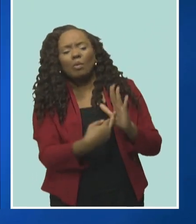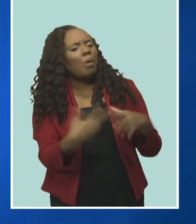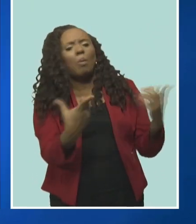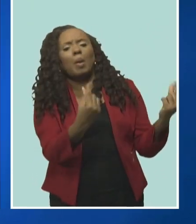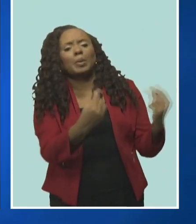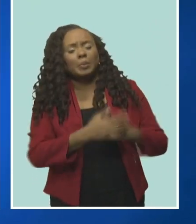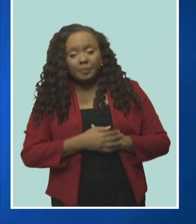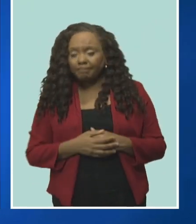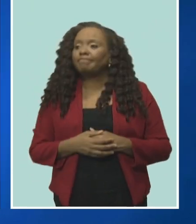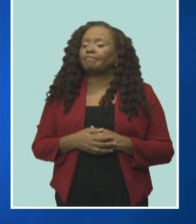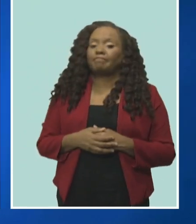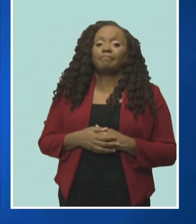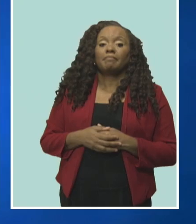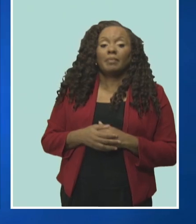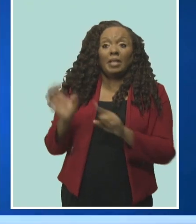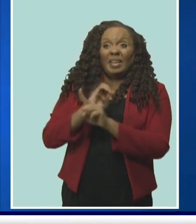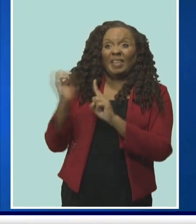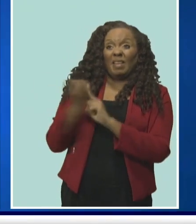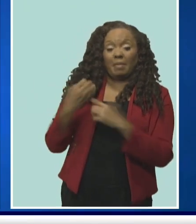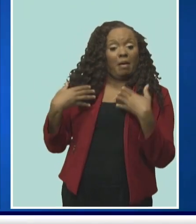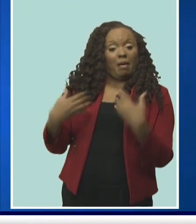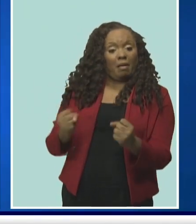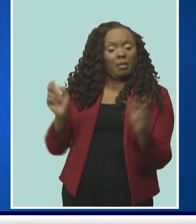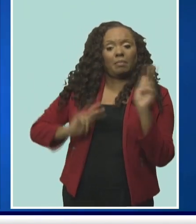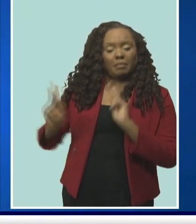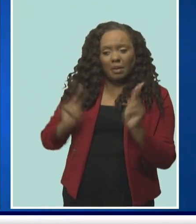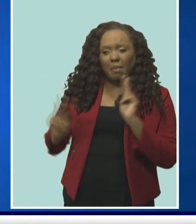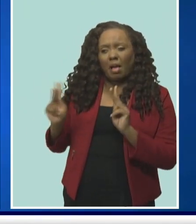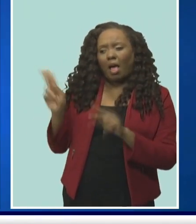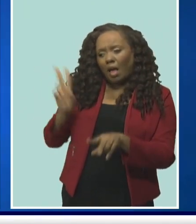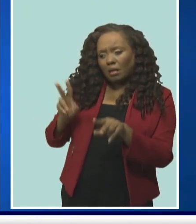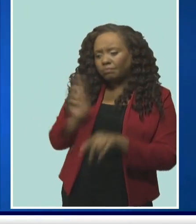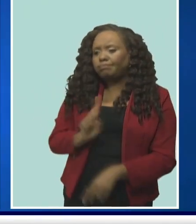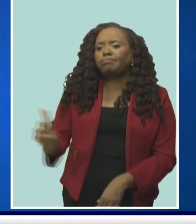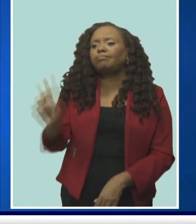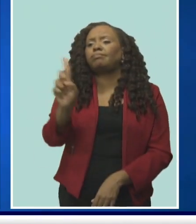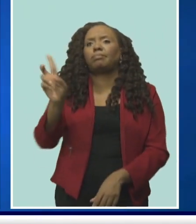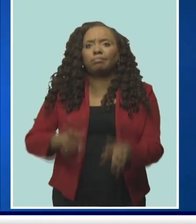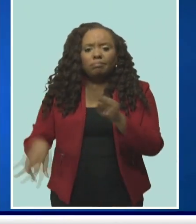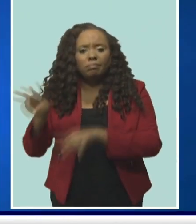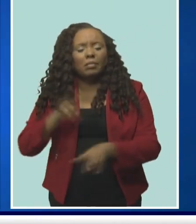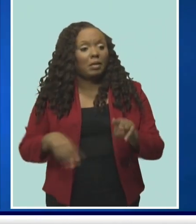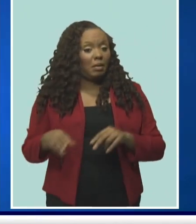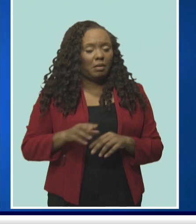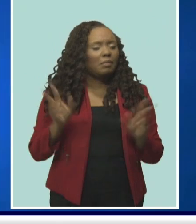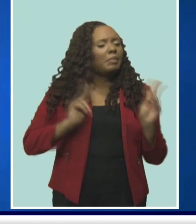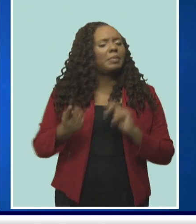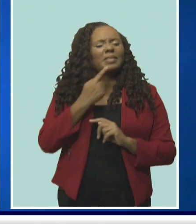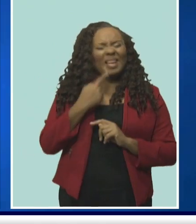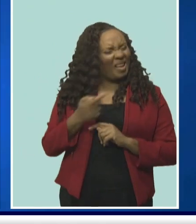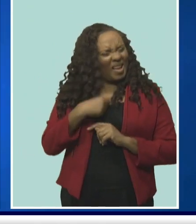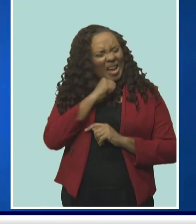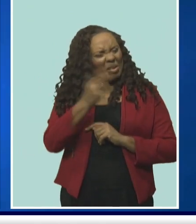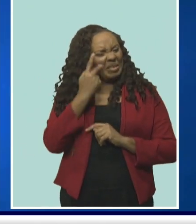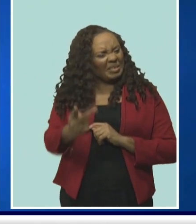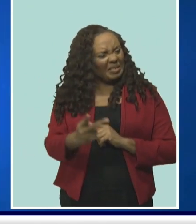So the environmental health officers are on the beat as usual. I know a lot of people say you don't see a lot of environmental health officers,